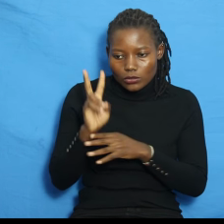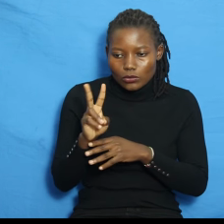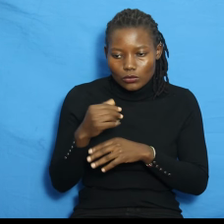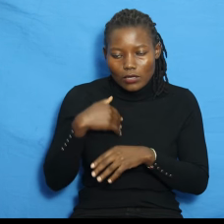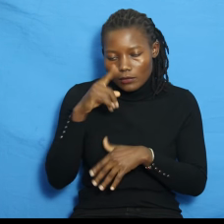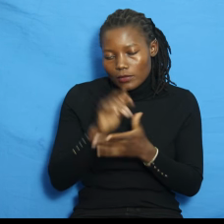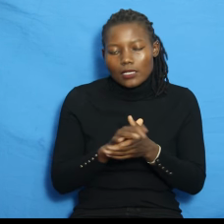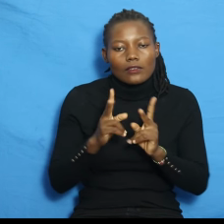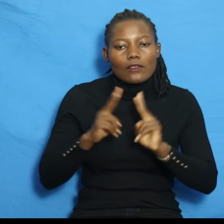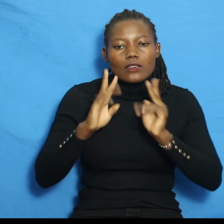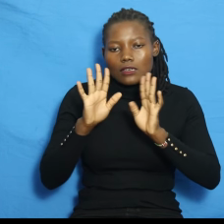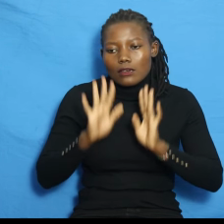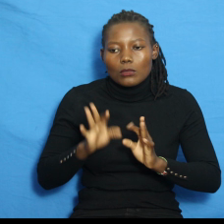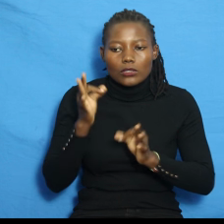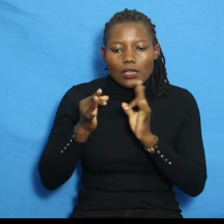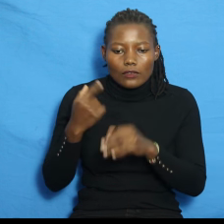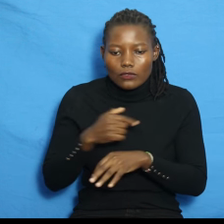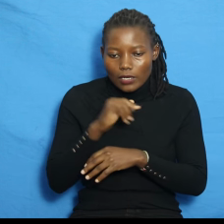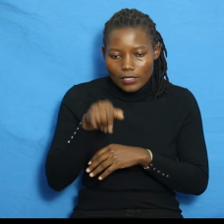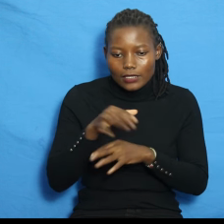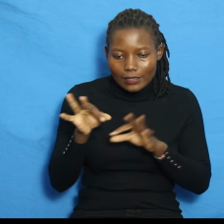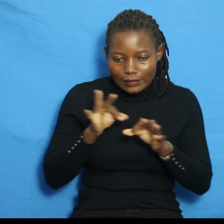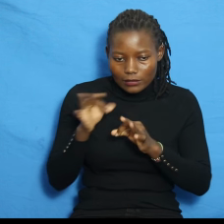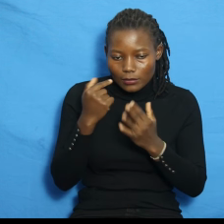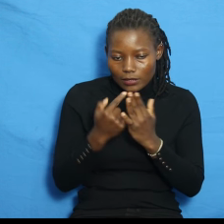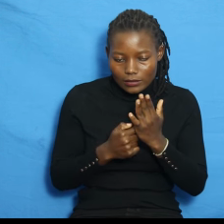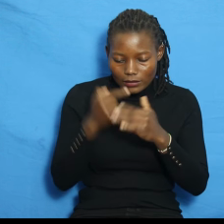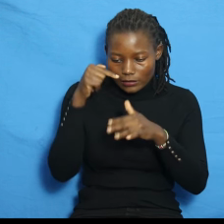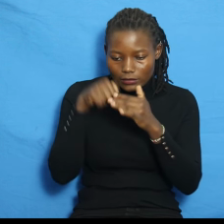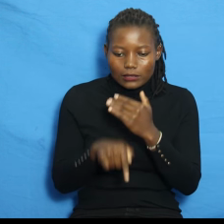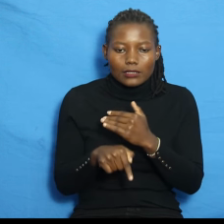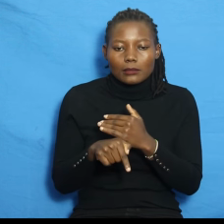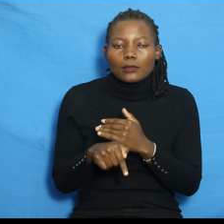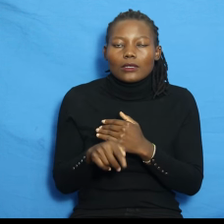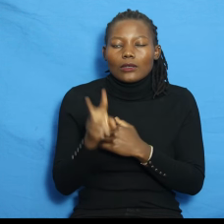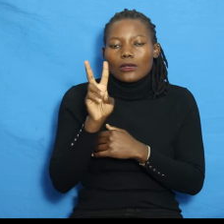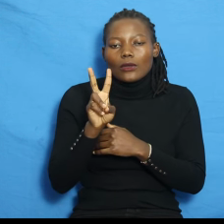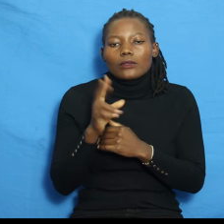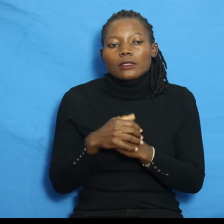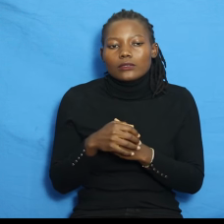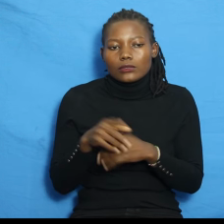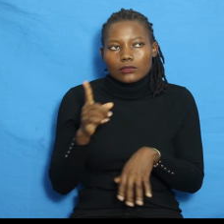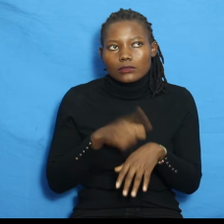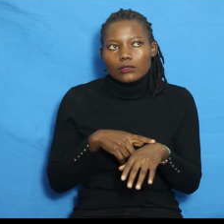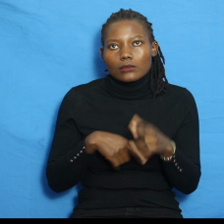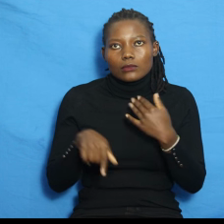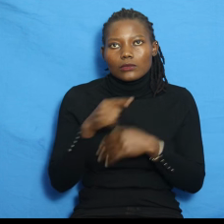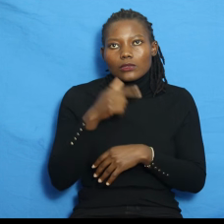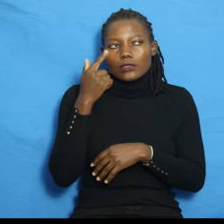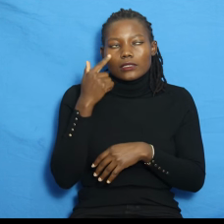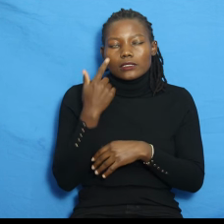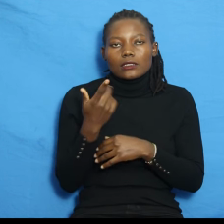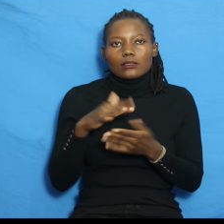very important, and we can just narrow down discussion on those two as we now see when we can do the